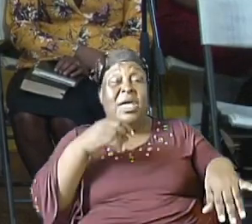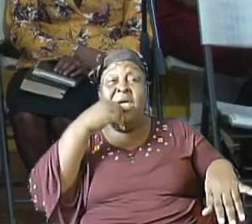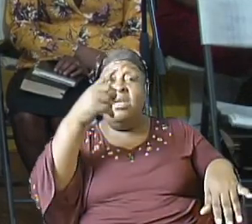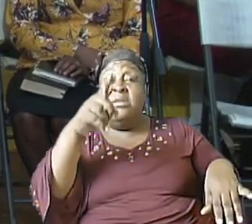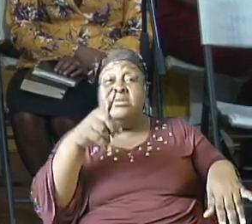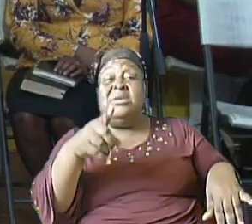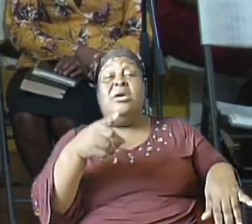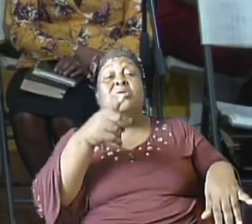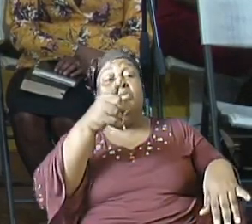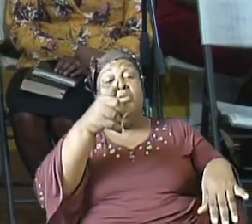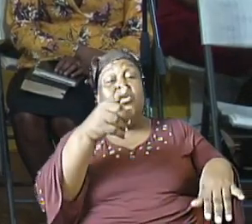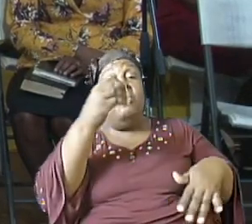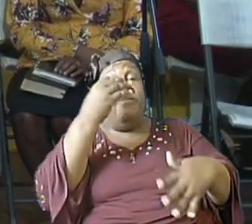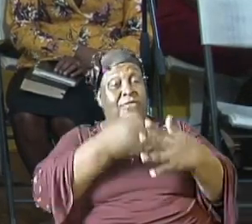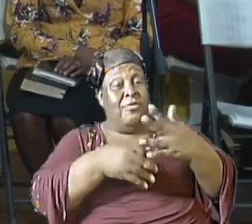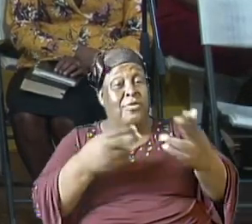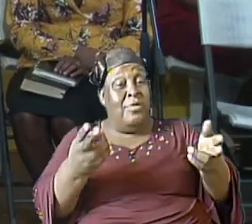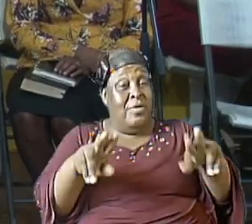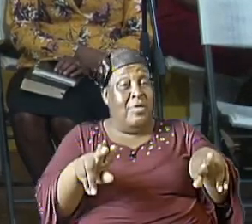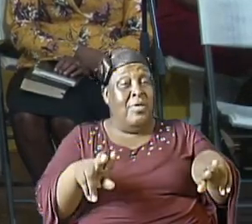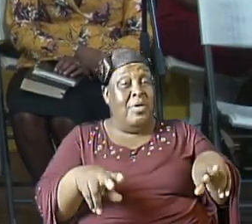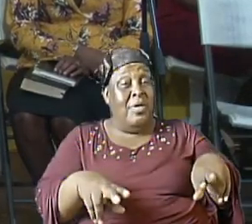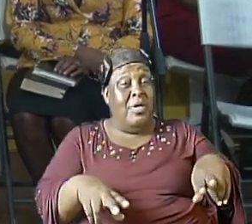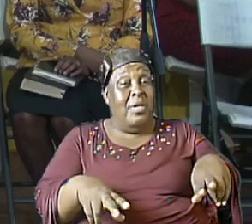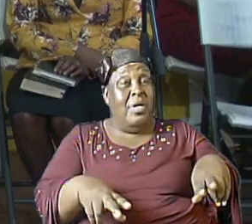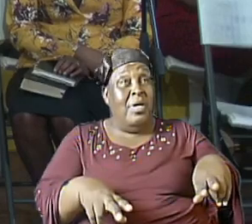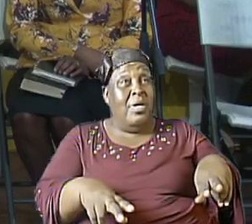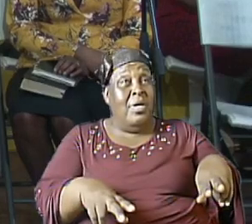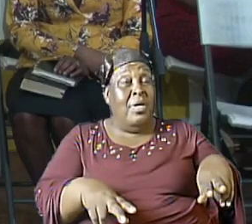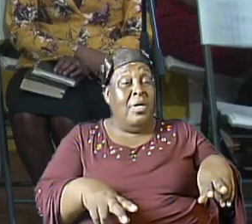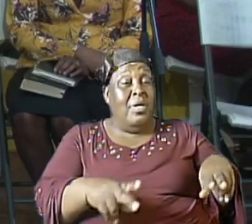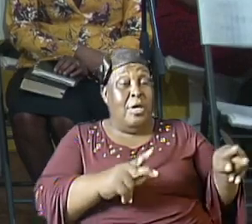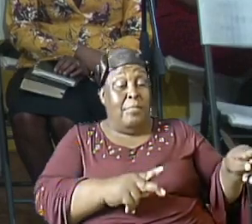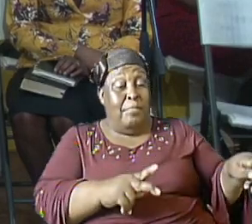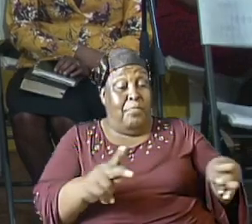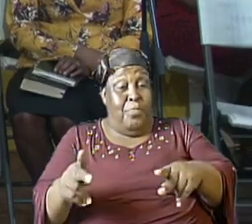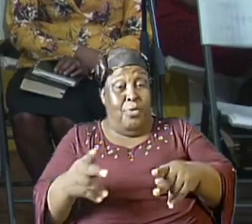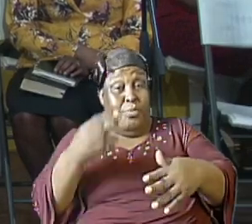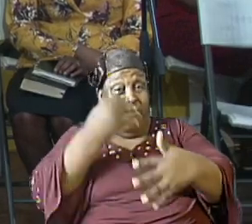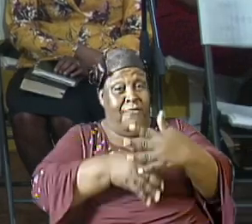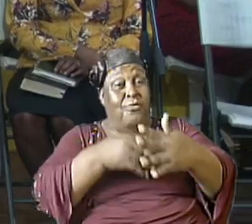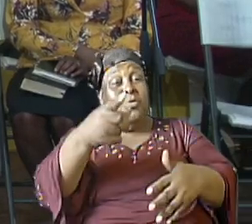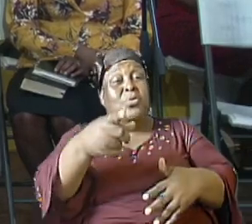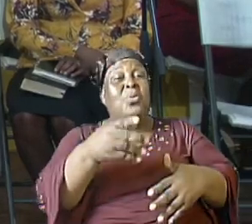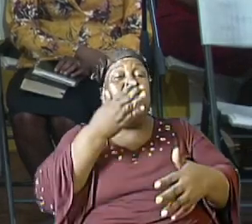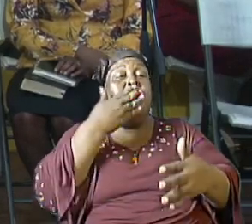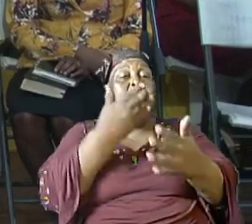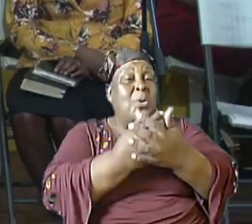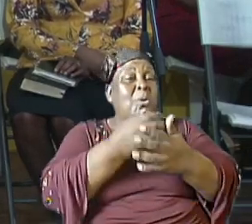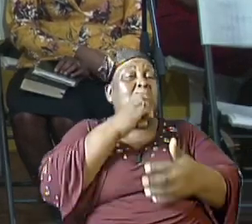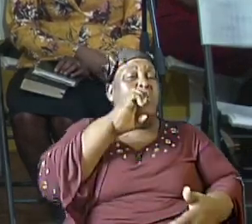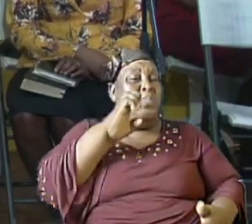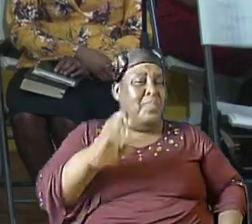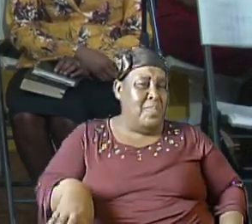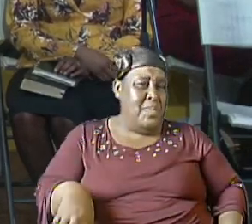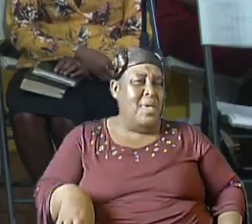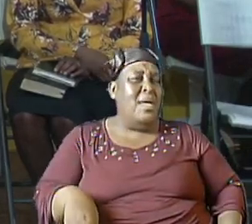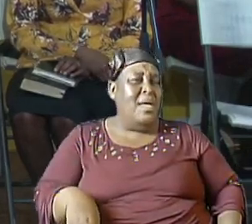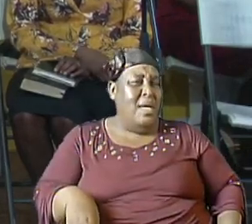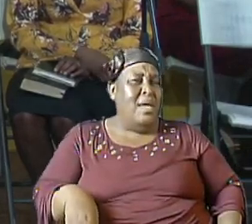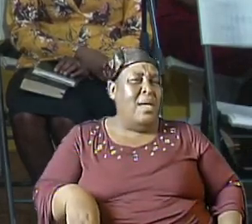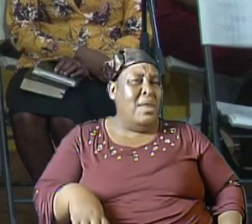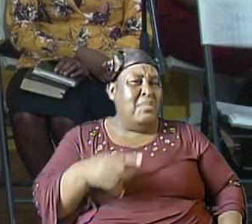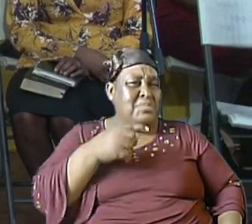He says, I lay before you this day good and evil. And then he says, I recommend